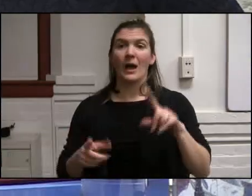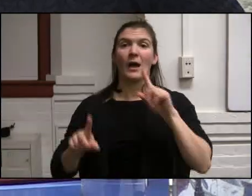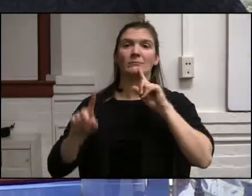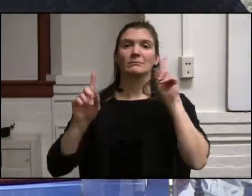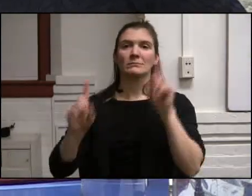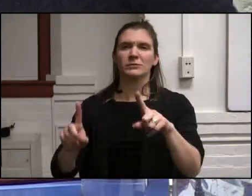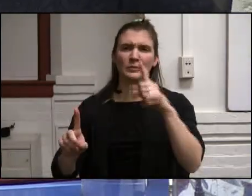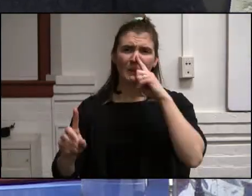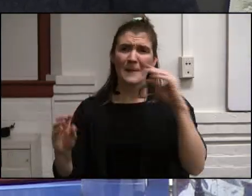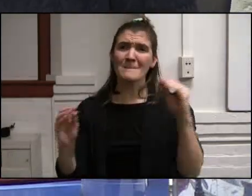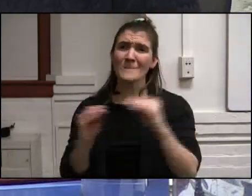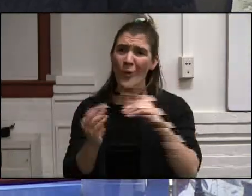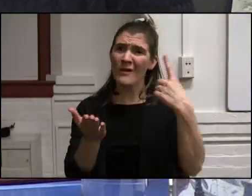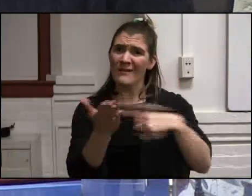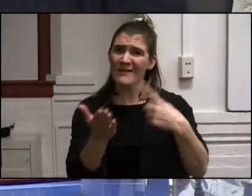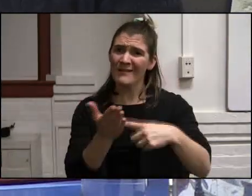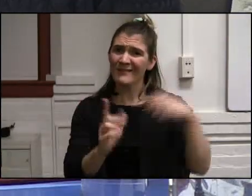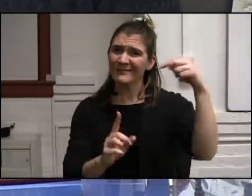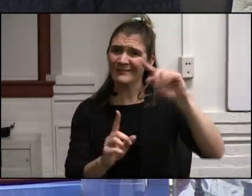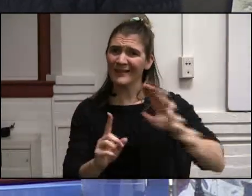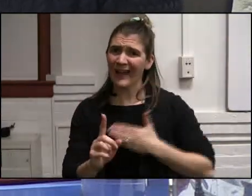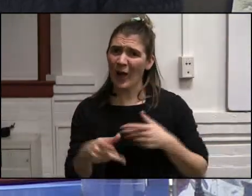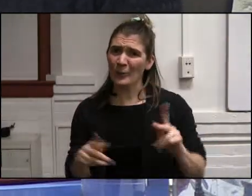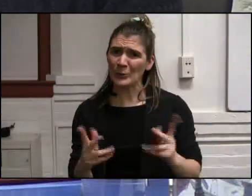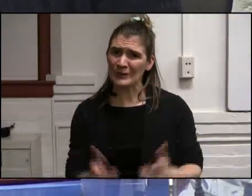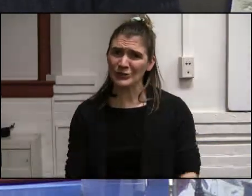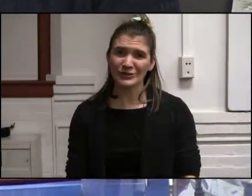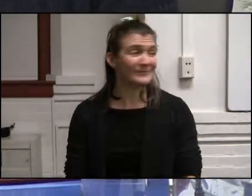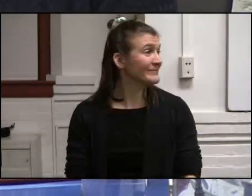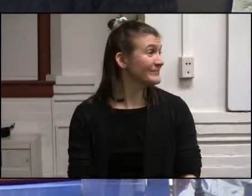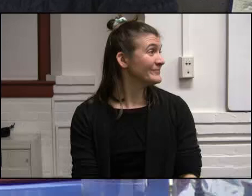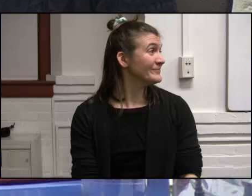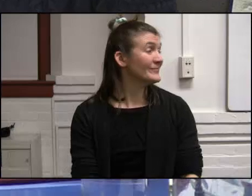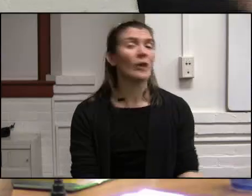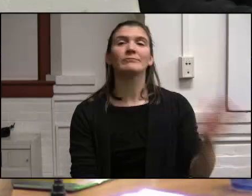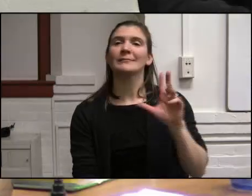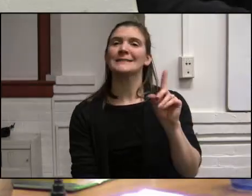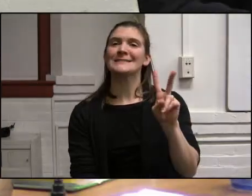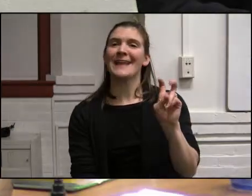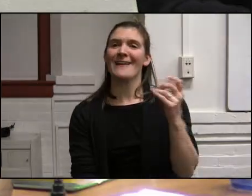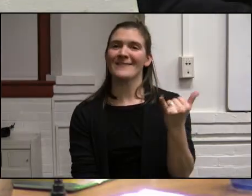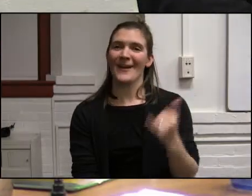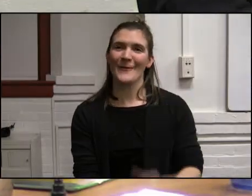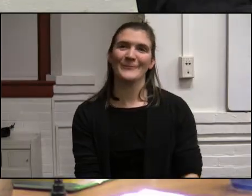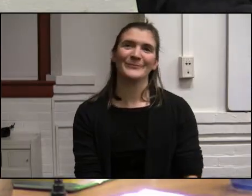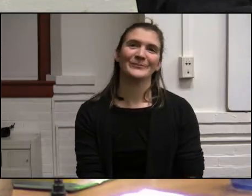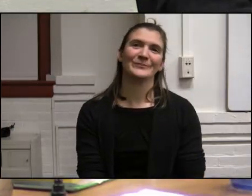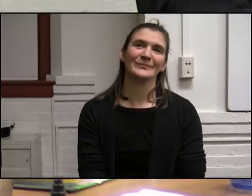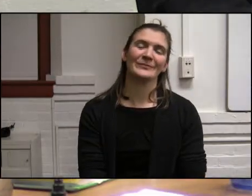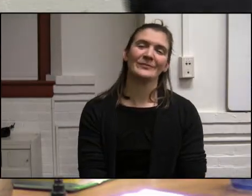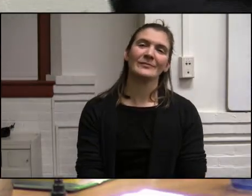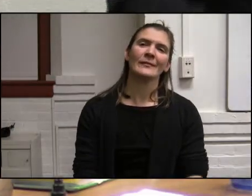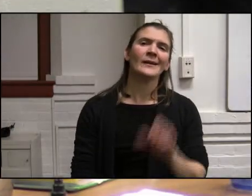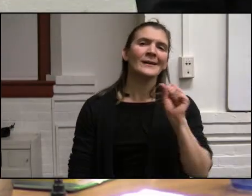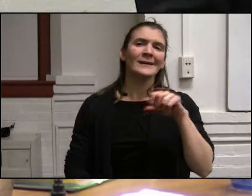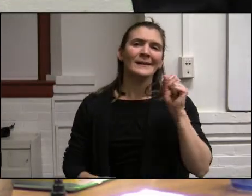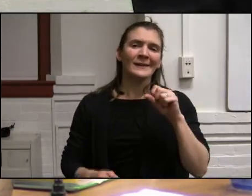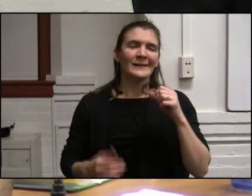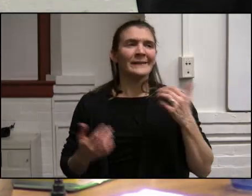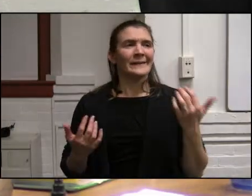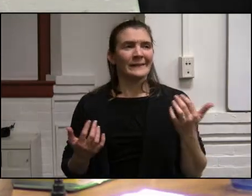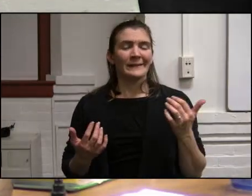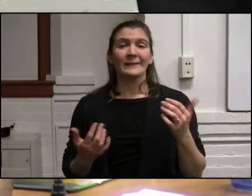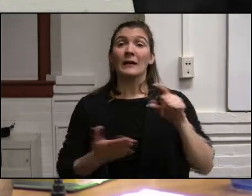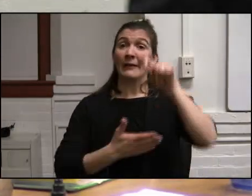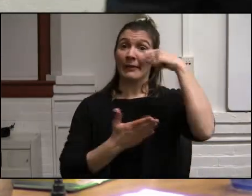asking for some further consideration this evening. Here we are. Yeah, it seemed like, the